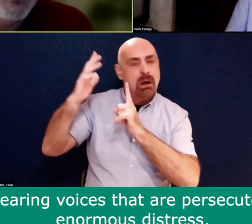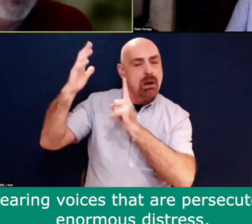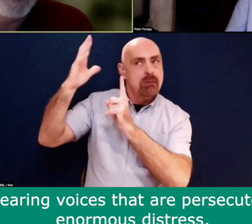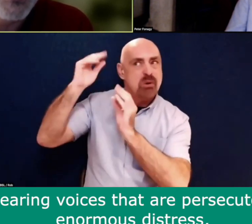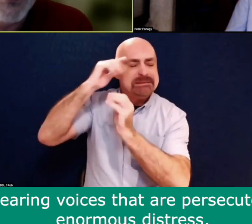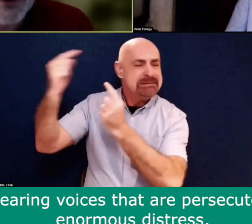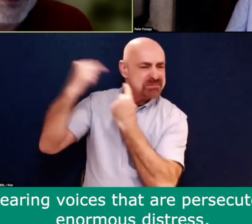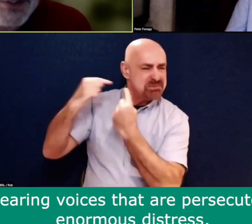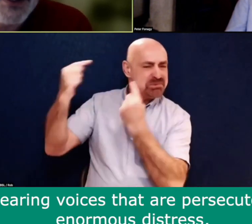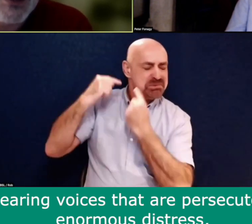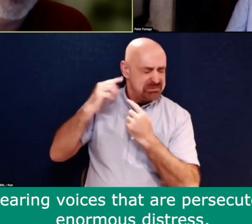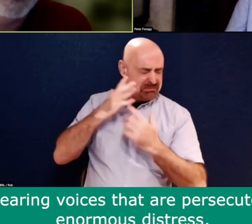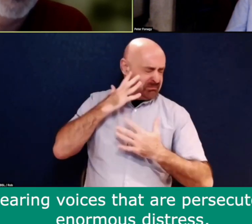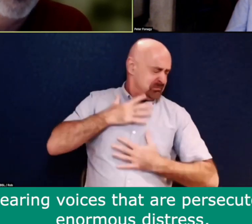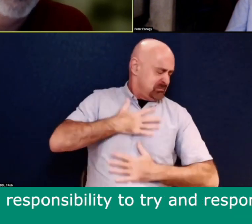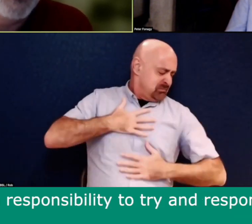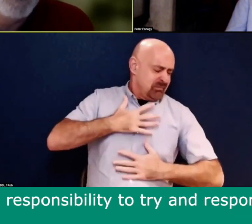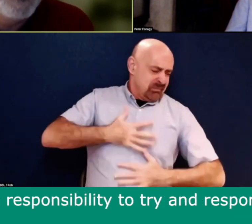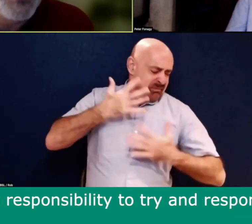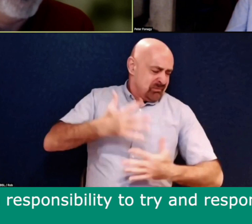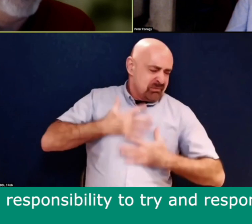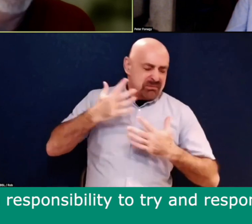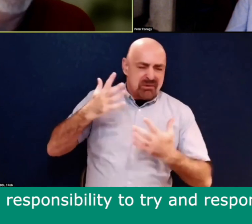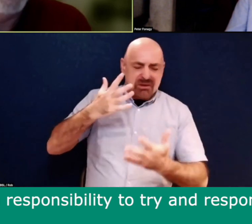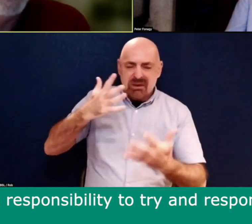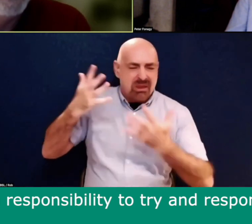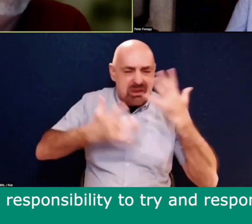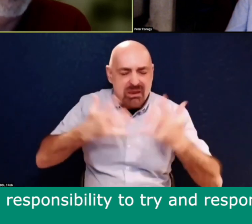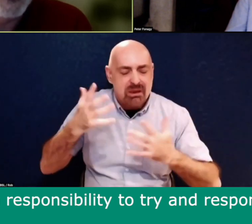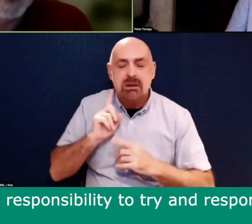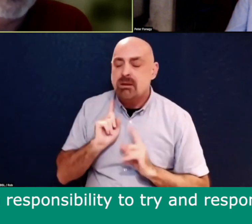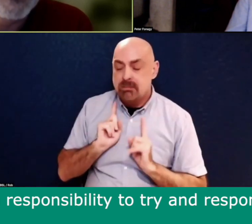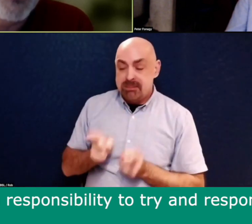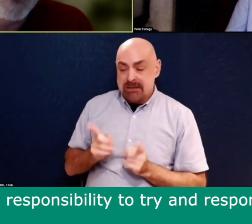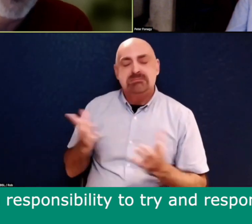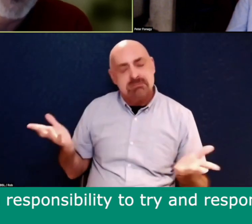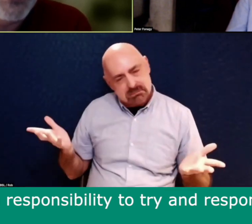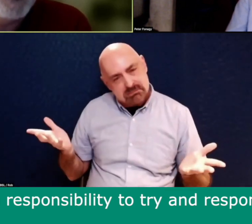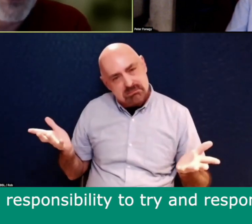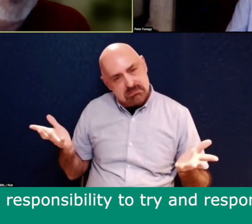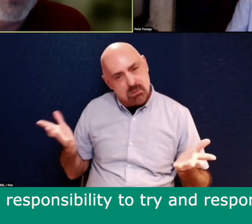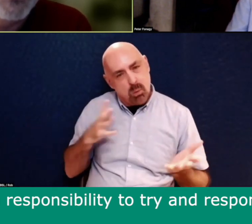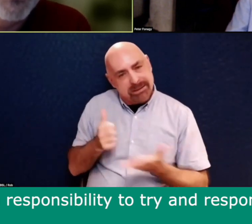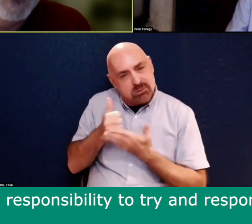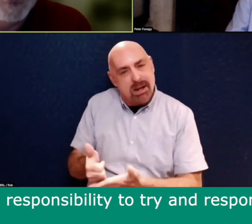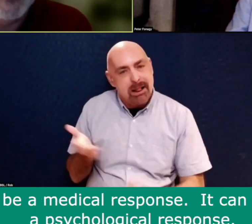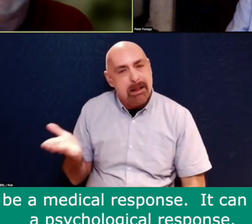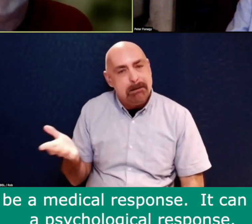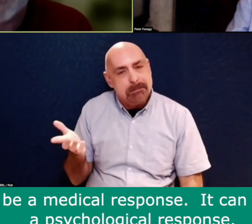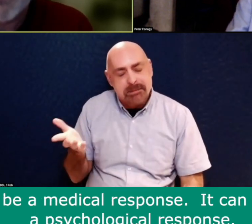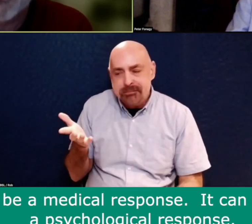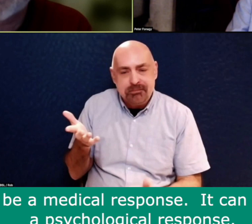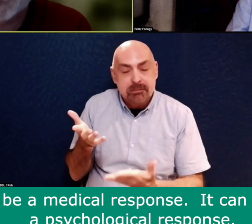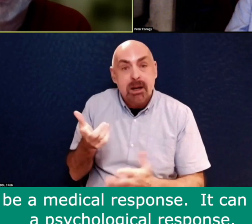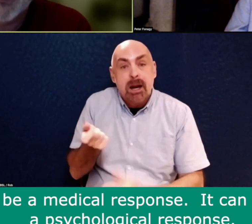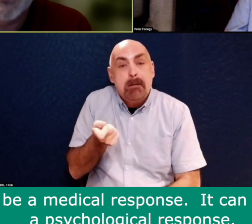persecutory and causing them enormous distress, then I think we have a responsibility to try and respond and help that person. It doesn't have to be